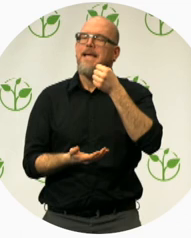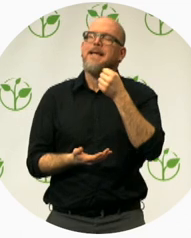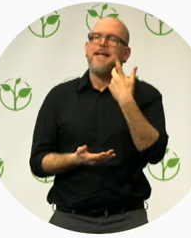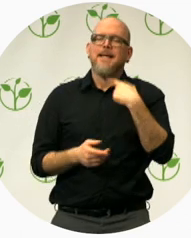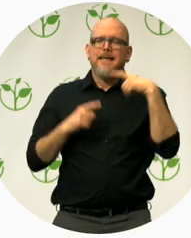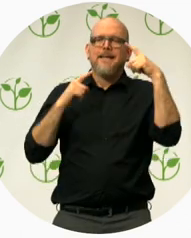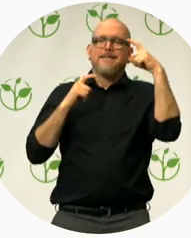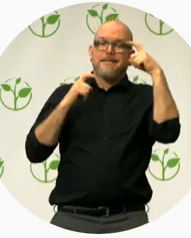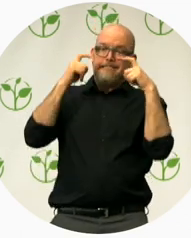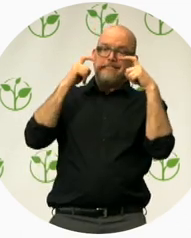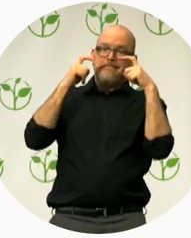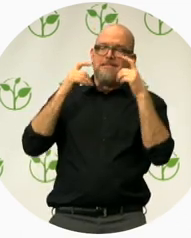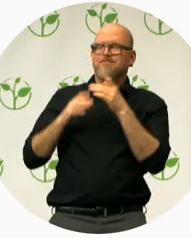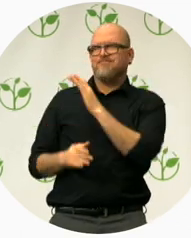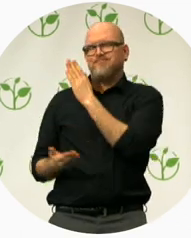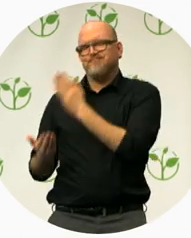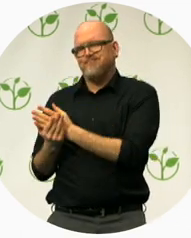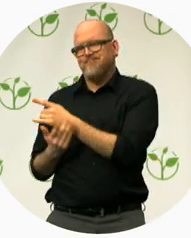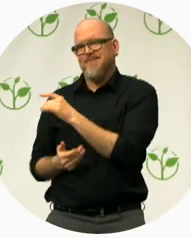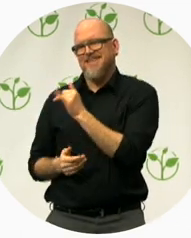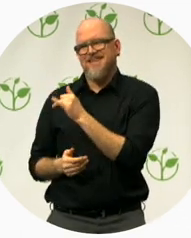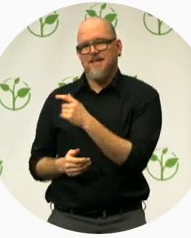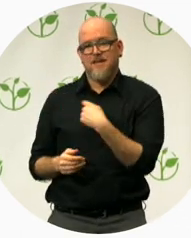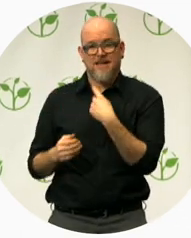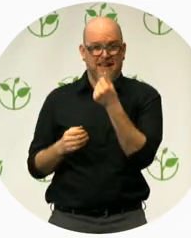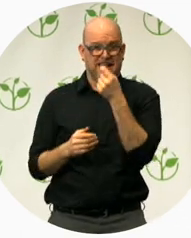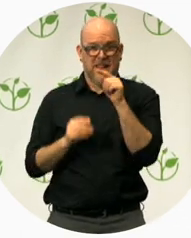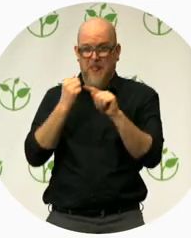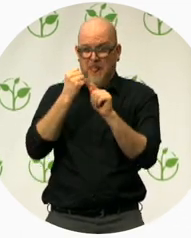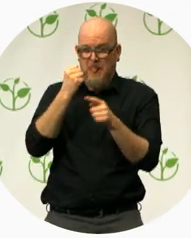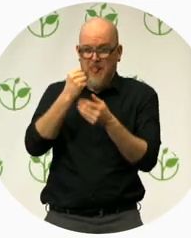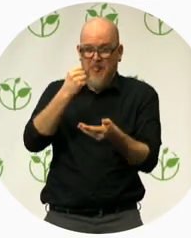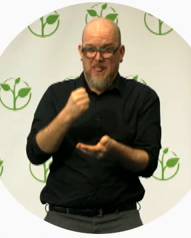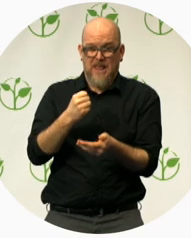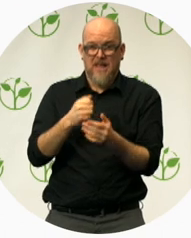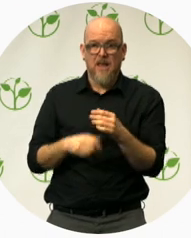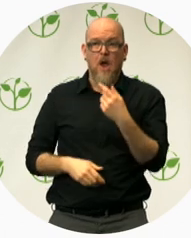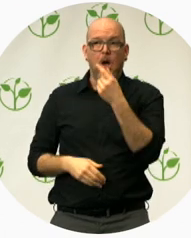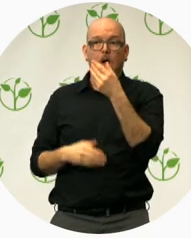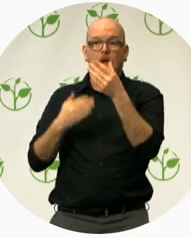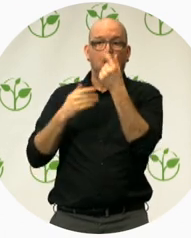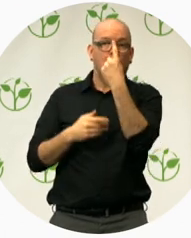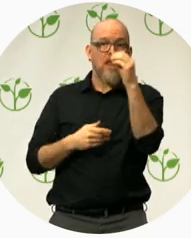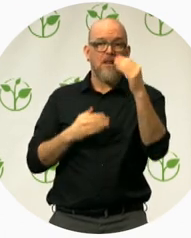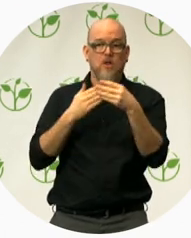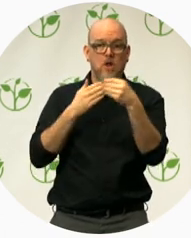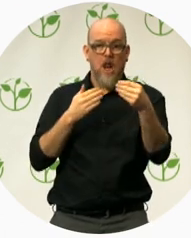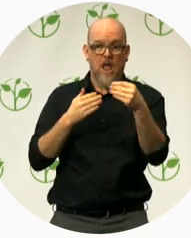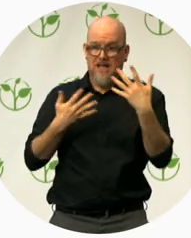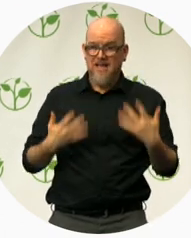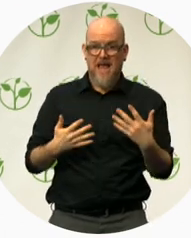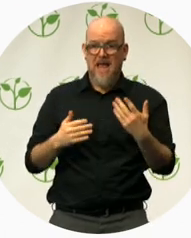by less than $100. So a few years ago, we could